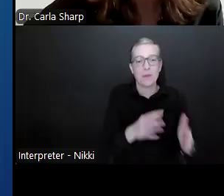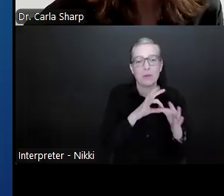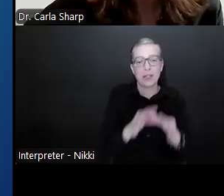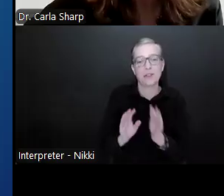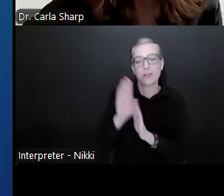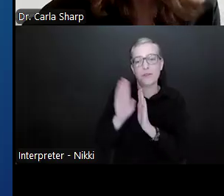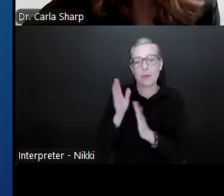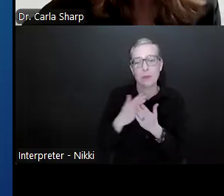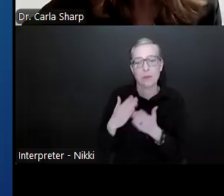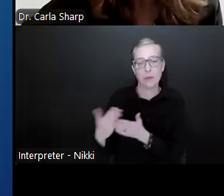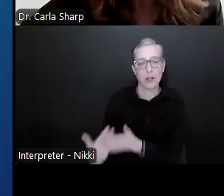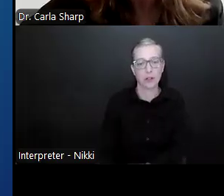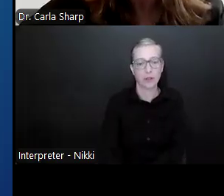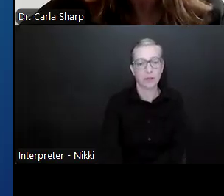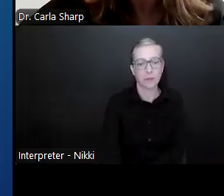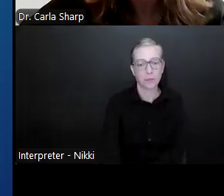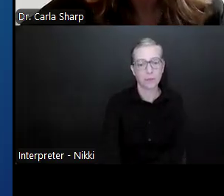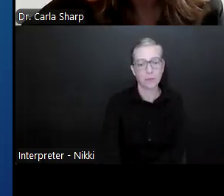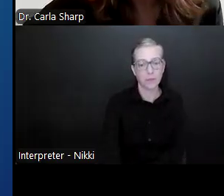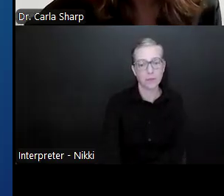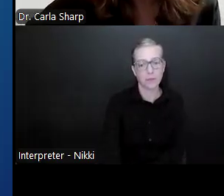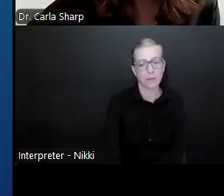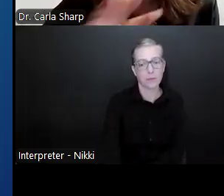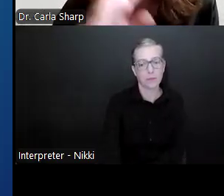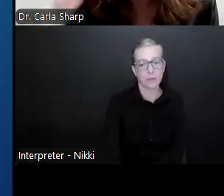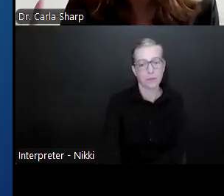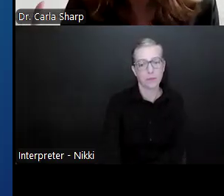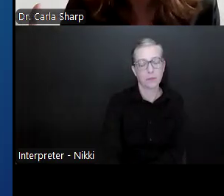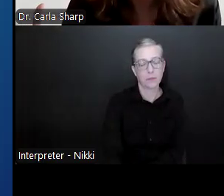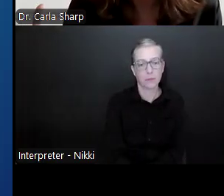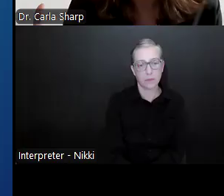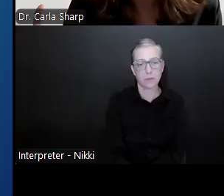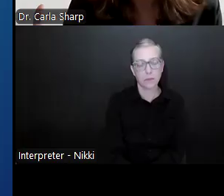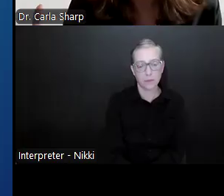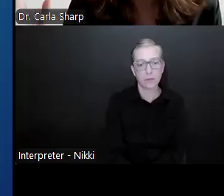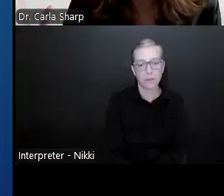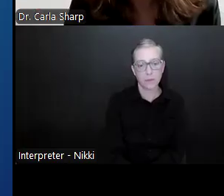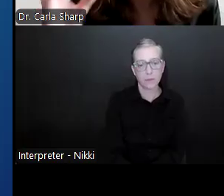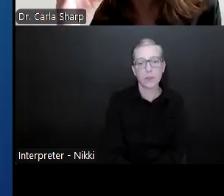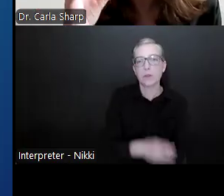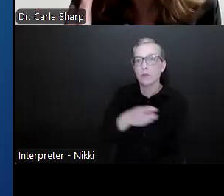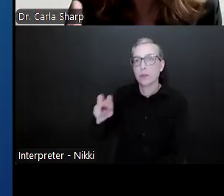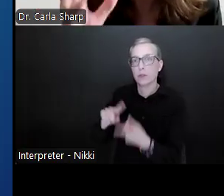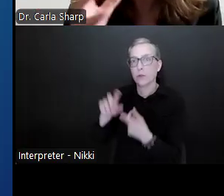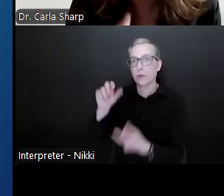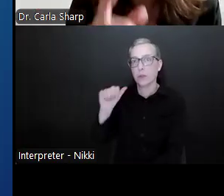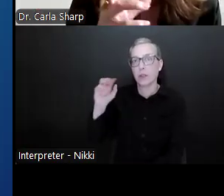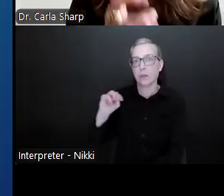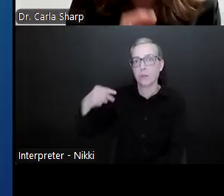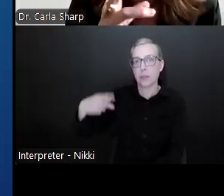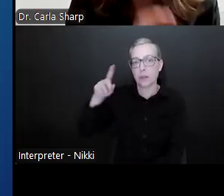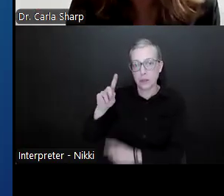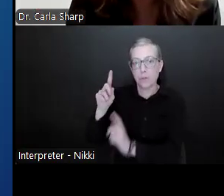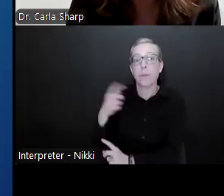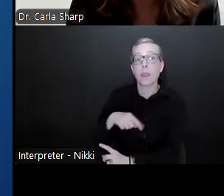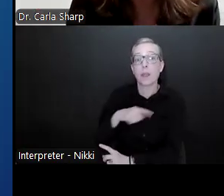aspects. So what we are doing when we are transitioning to the AMPD is we say that the treatment should target the